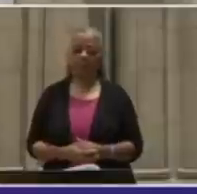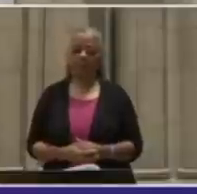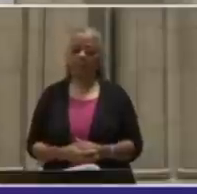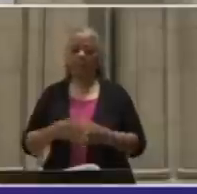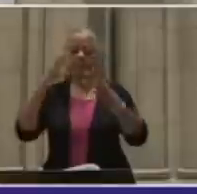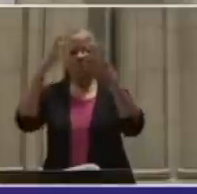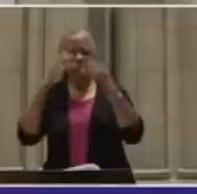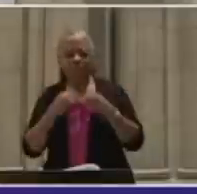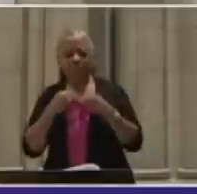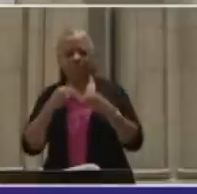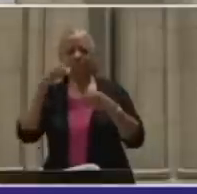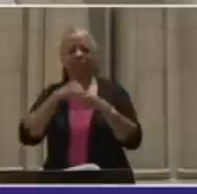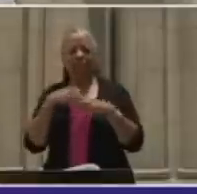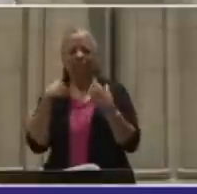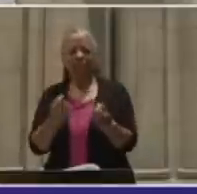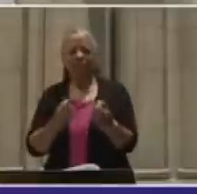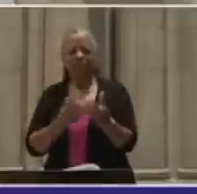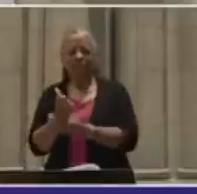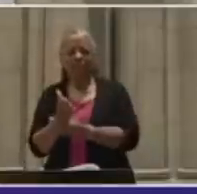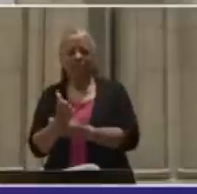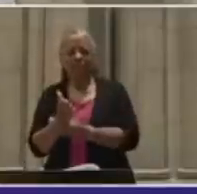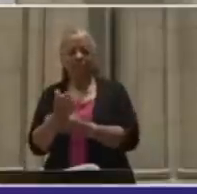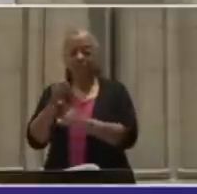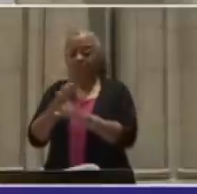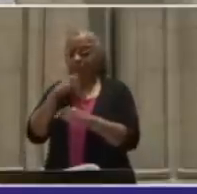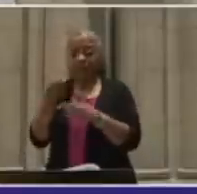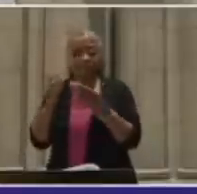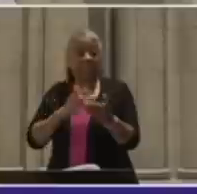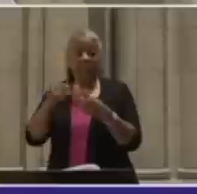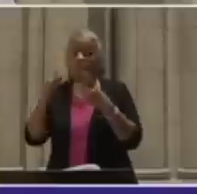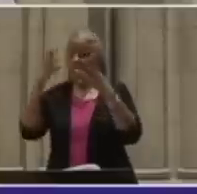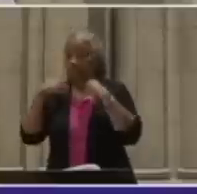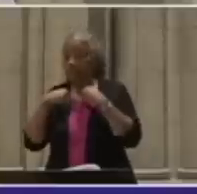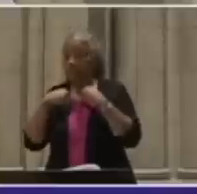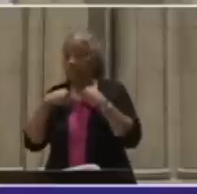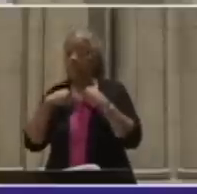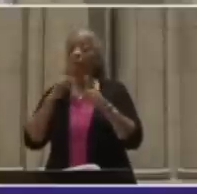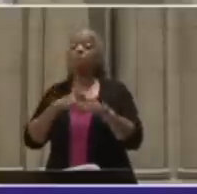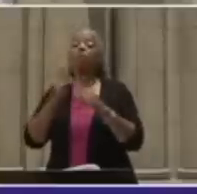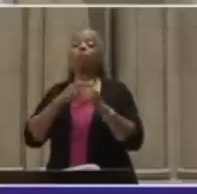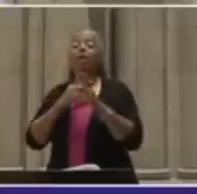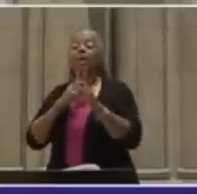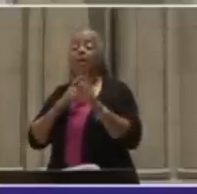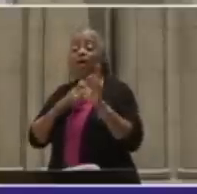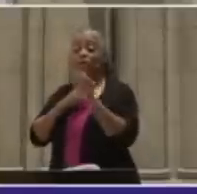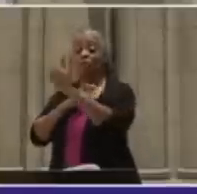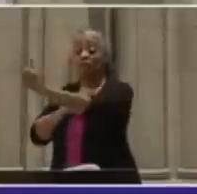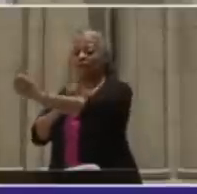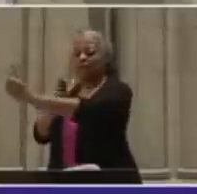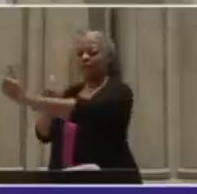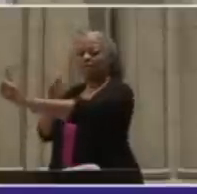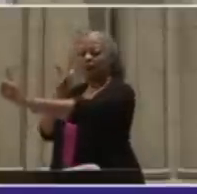Falling asleep in a drive-thru. Not dead when he fell asleep, but then shot dead through his back by running through the